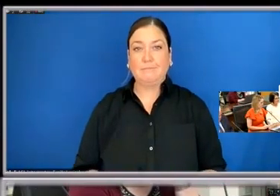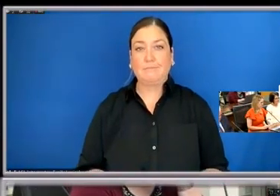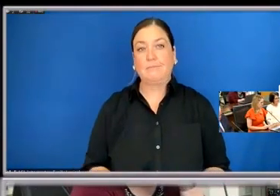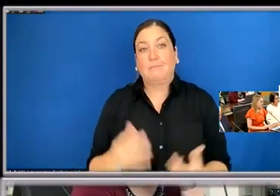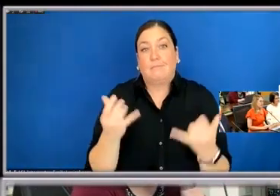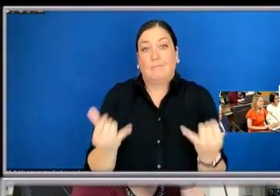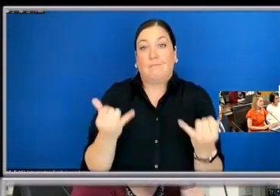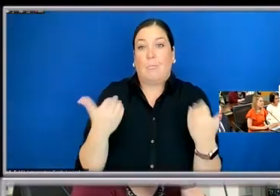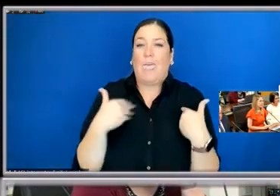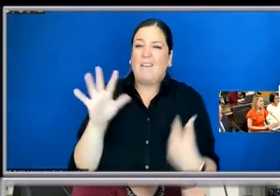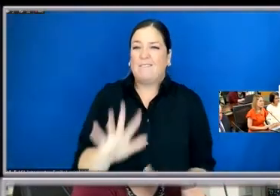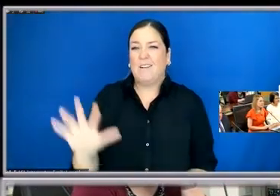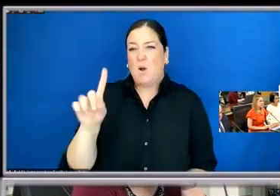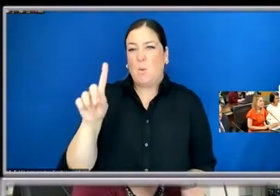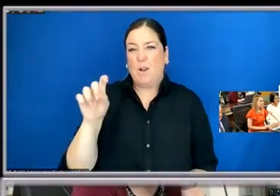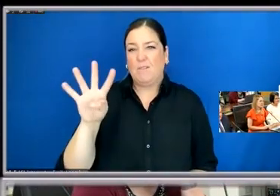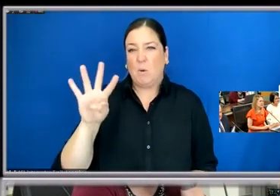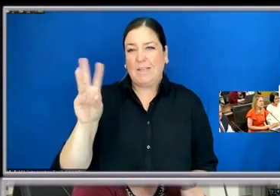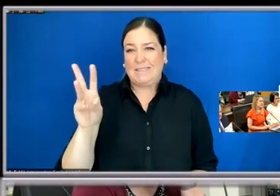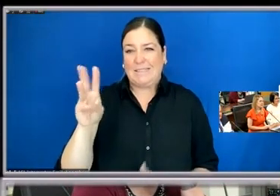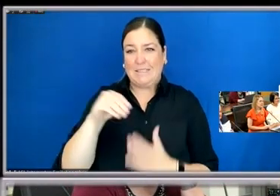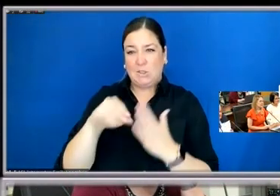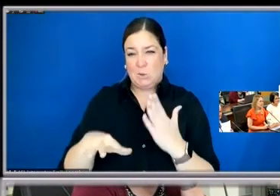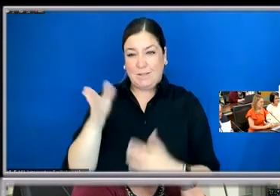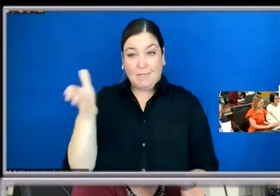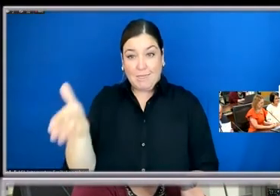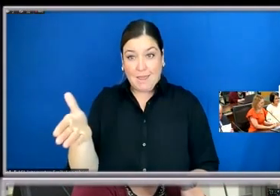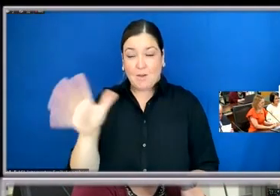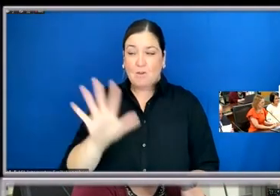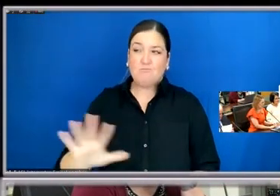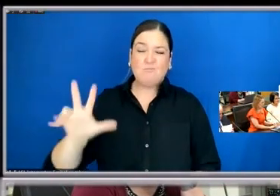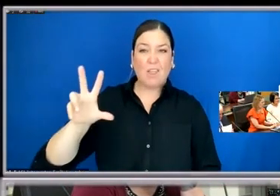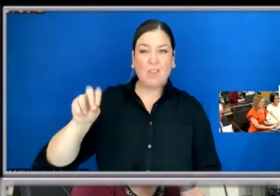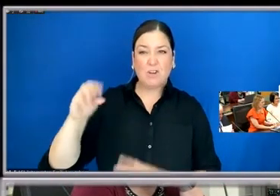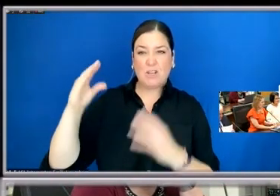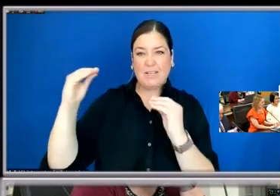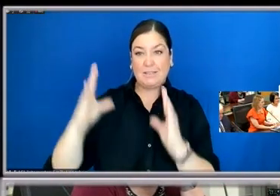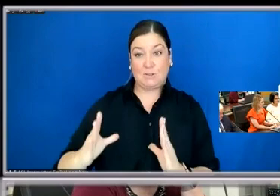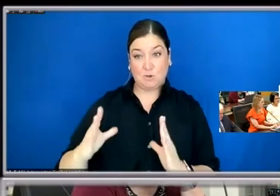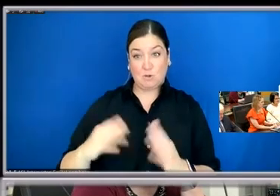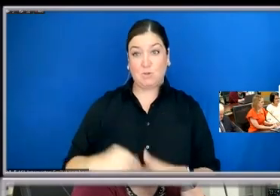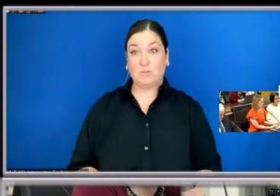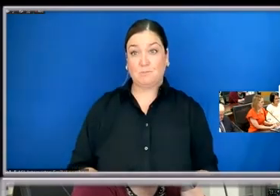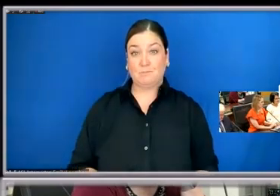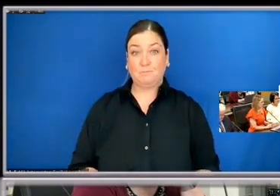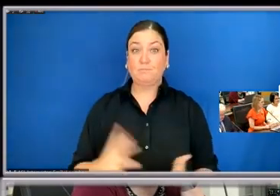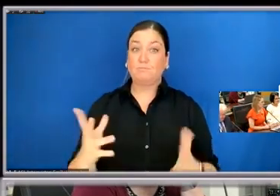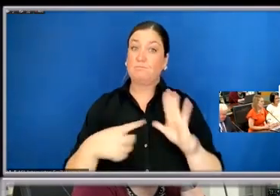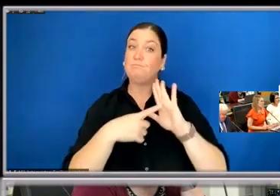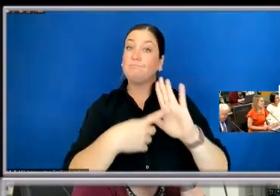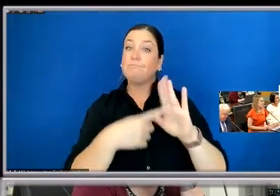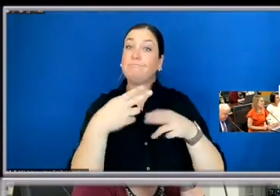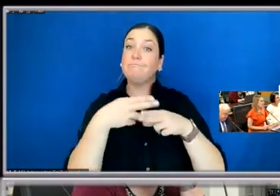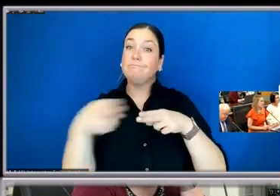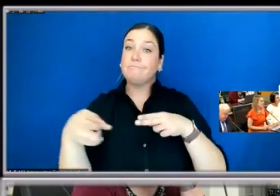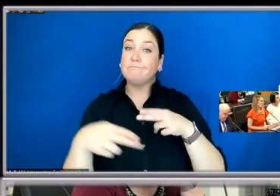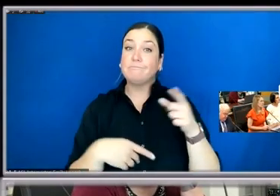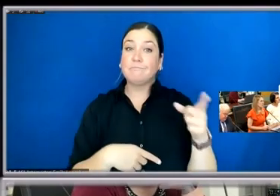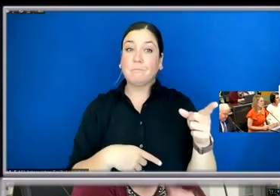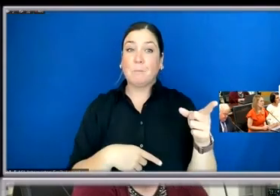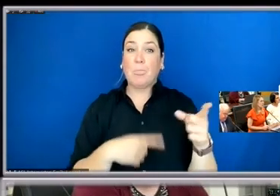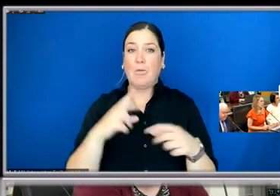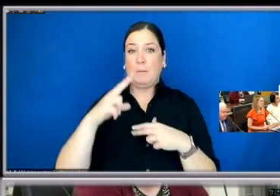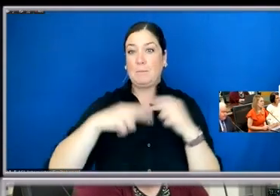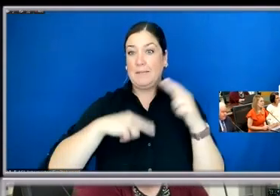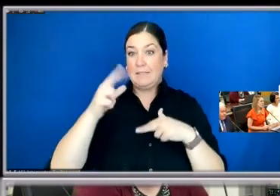about 146 students there with about 30 teachers. So I wanted to show you briefly, these are the buildings